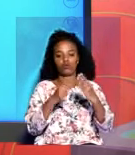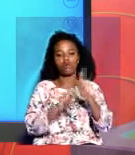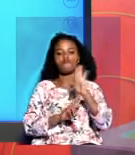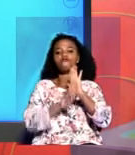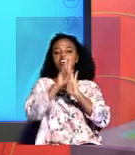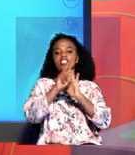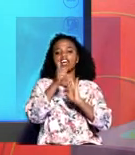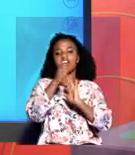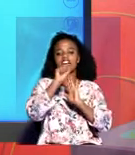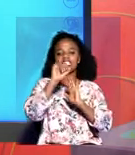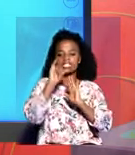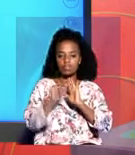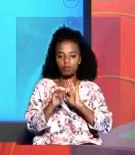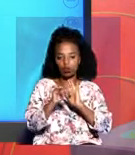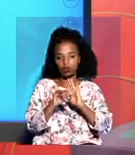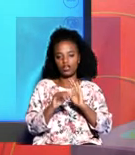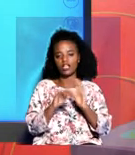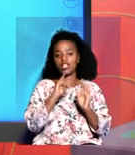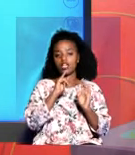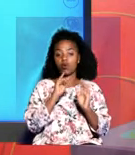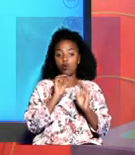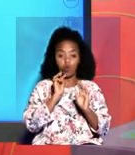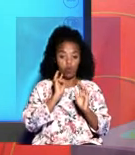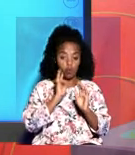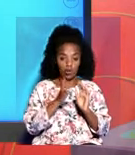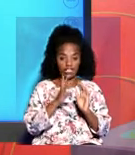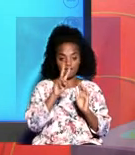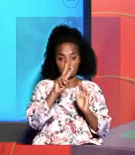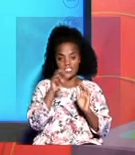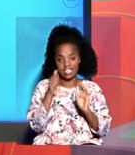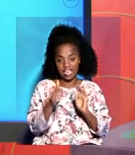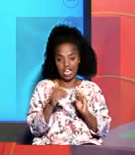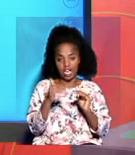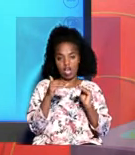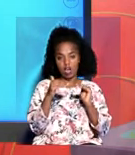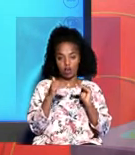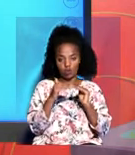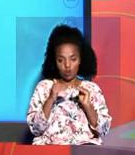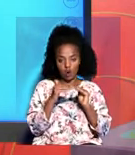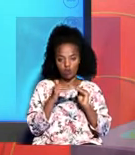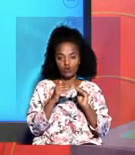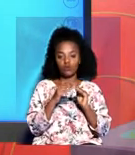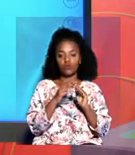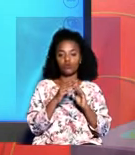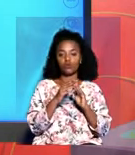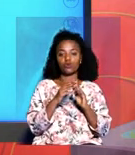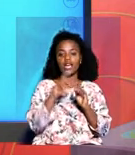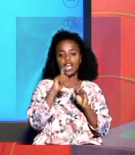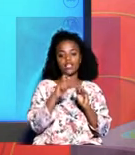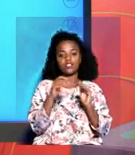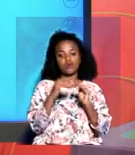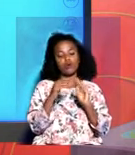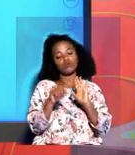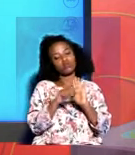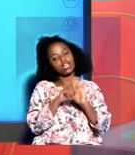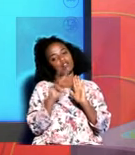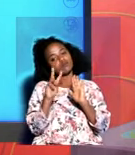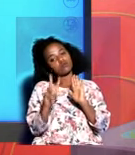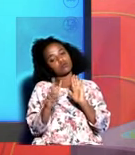this expression will be, the vertical asymptote will be this, x is equal to negative 2.